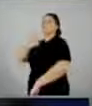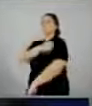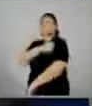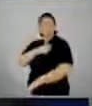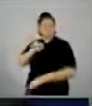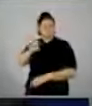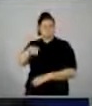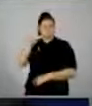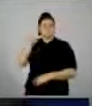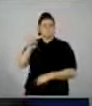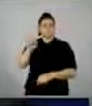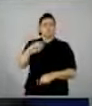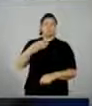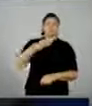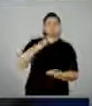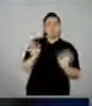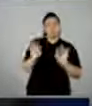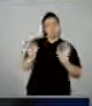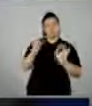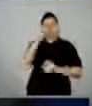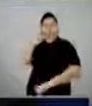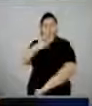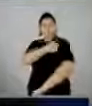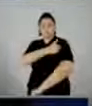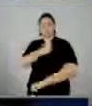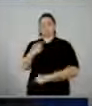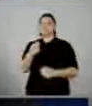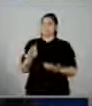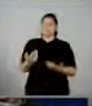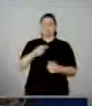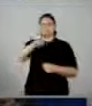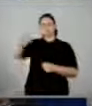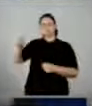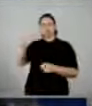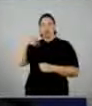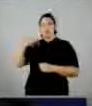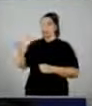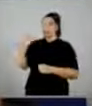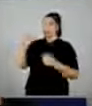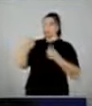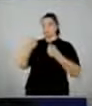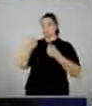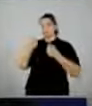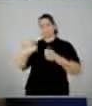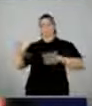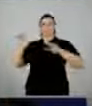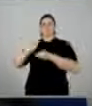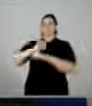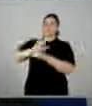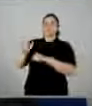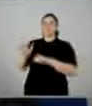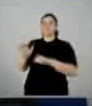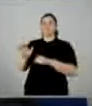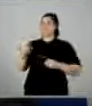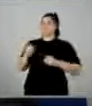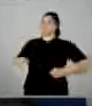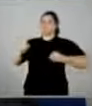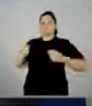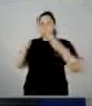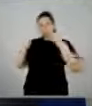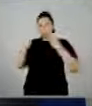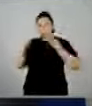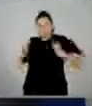suggesting is that some people may only get off with one shot, because in a way, what the vaccination does is give a further boost to the natural immunity you may